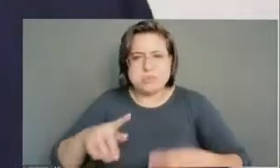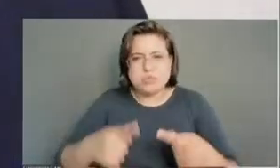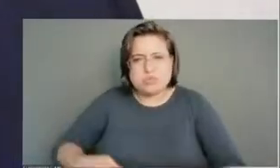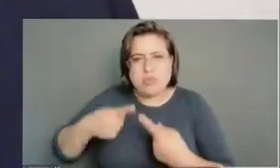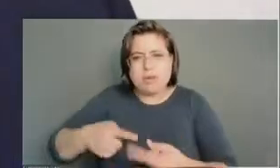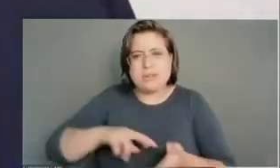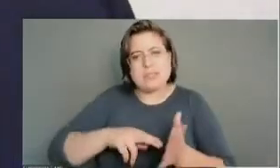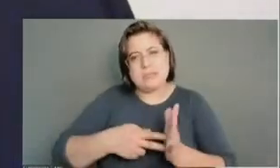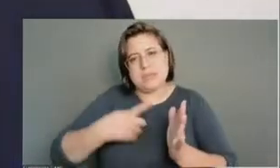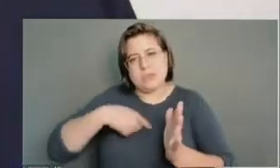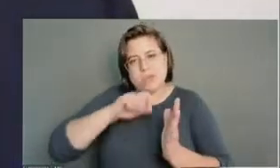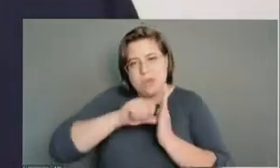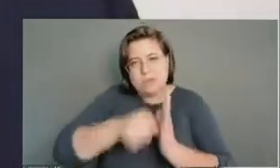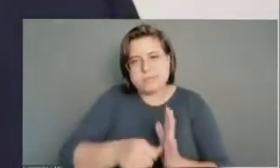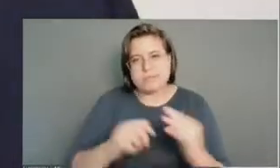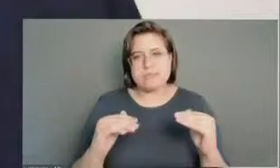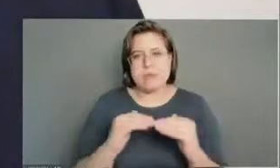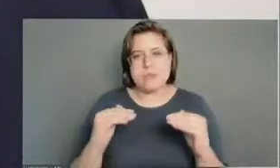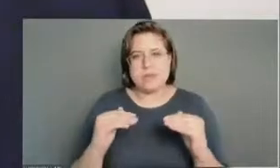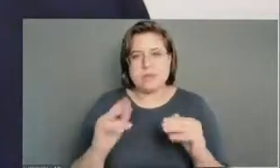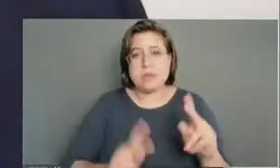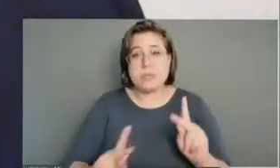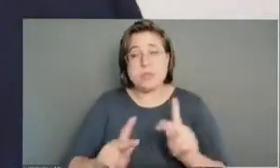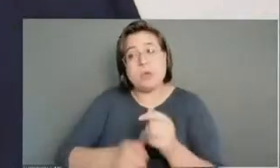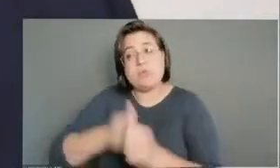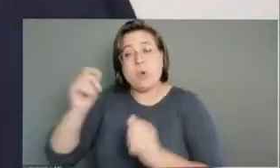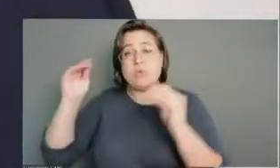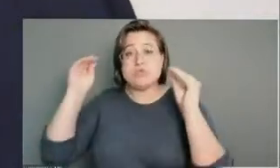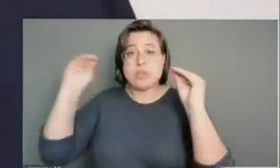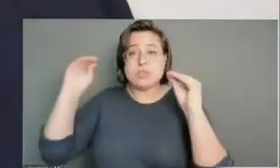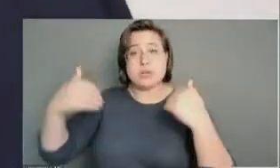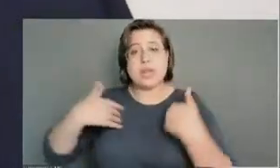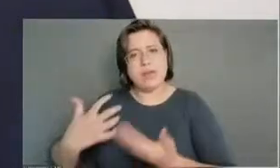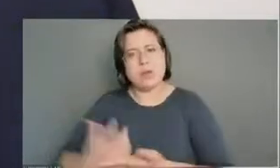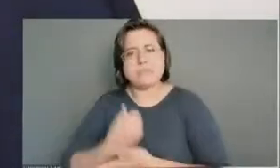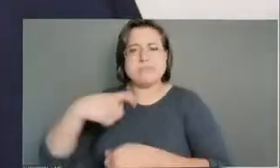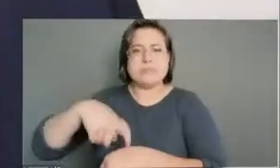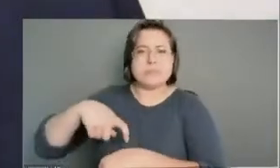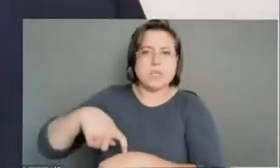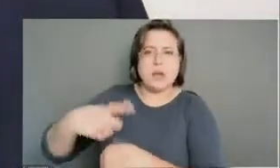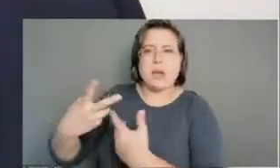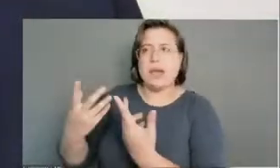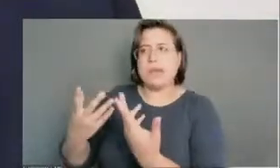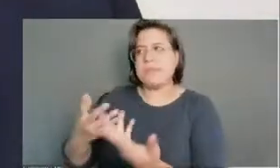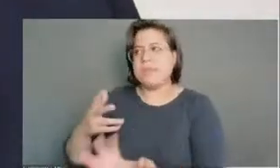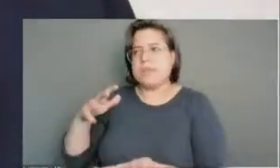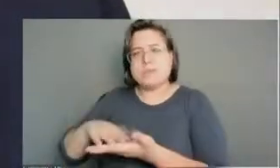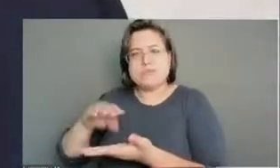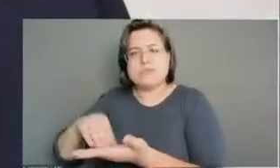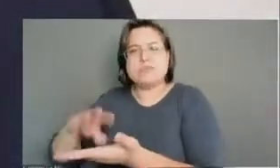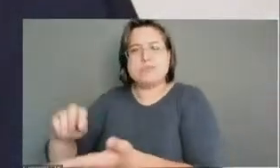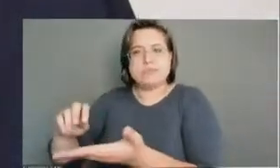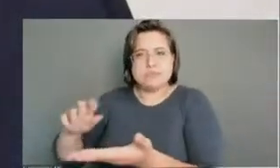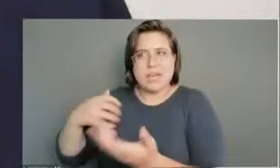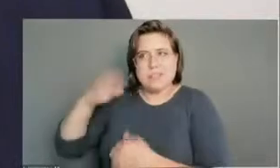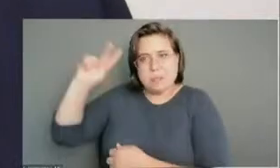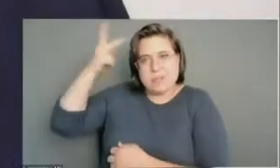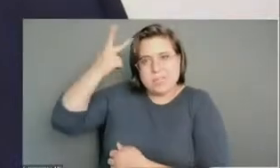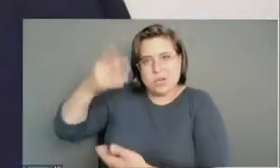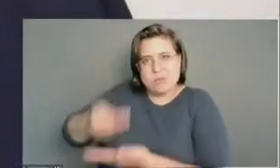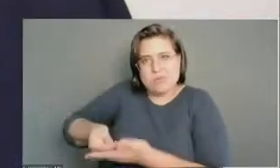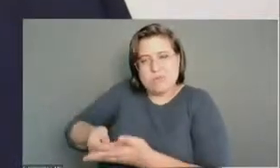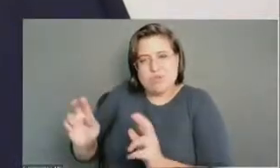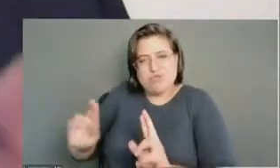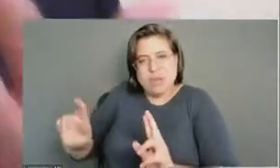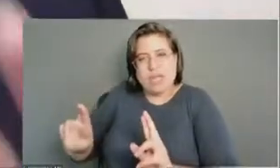reinforcing equity, because those who are most educated have the most time, spare time, and the political capital are those who will make their way